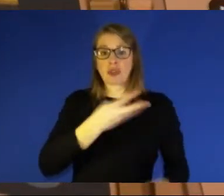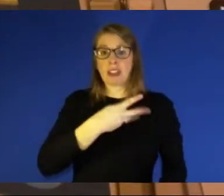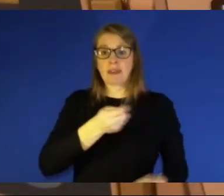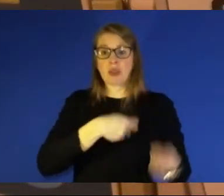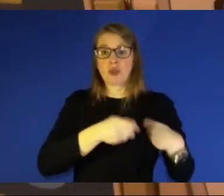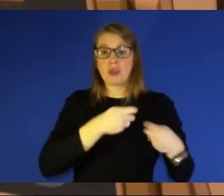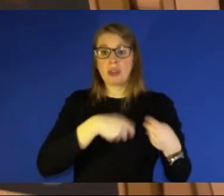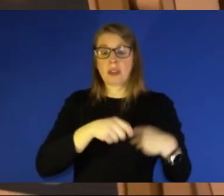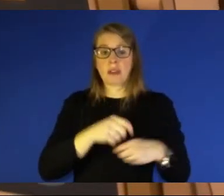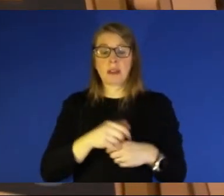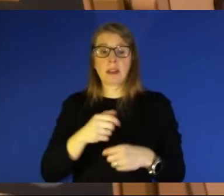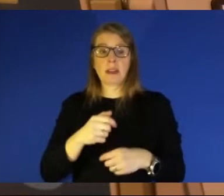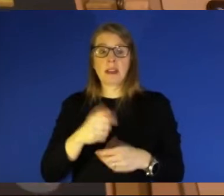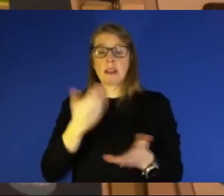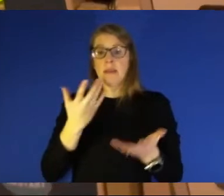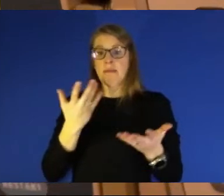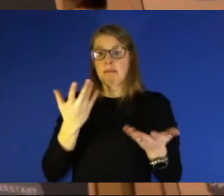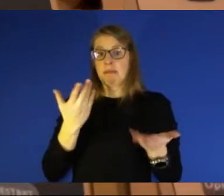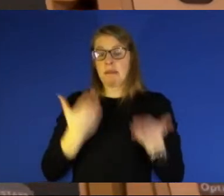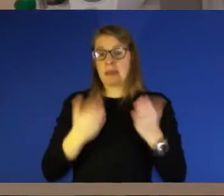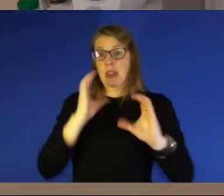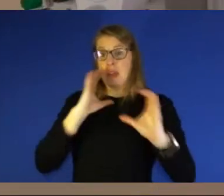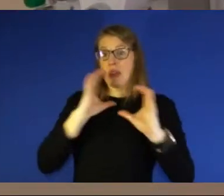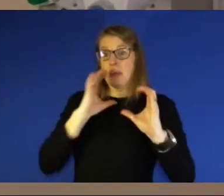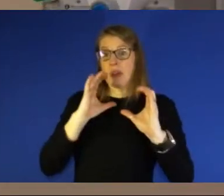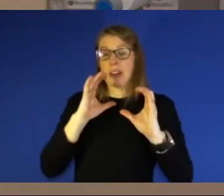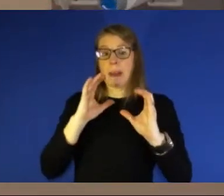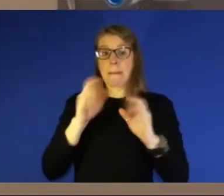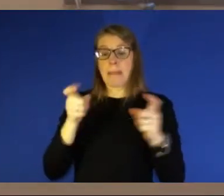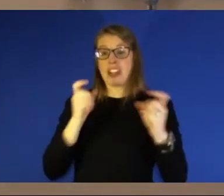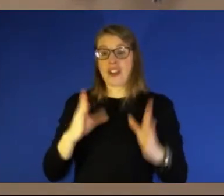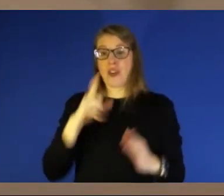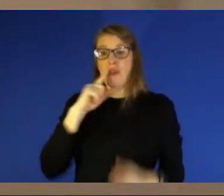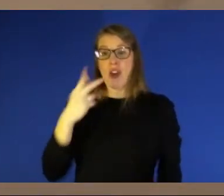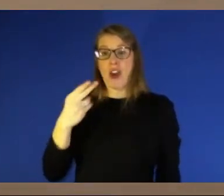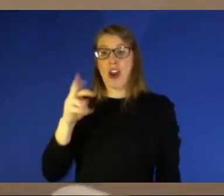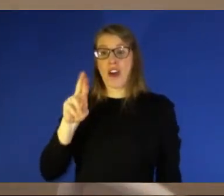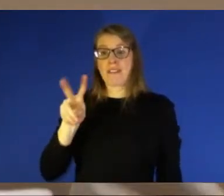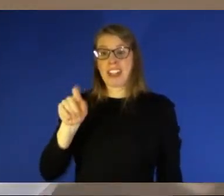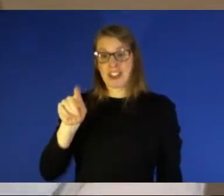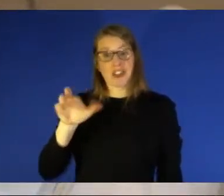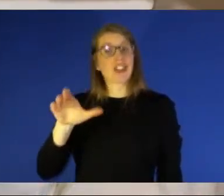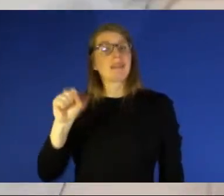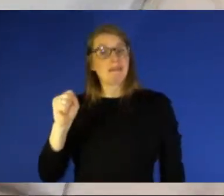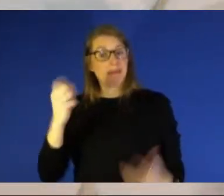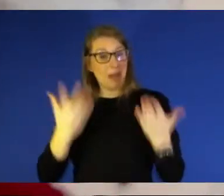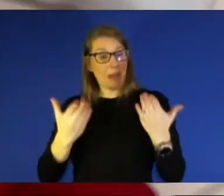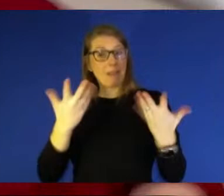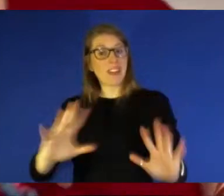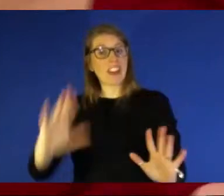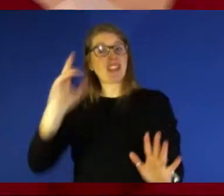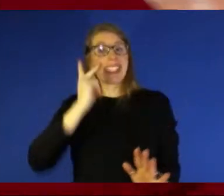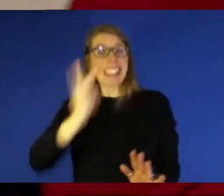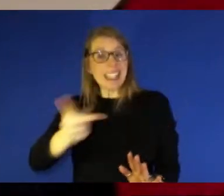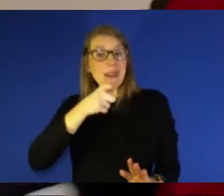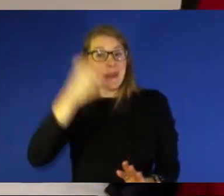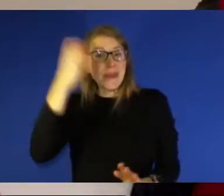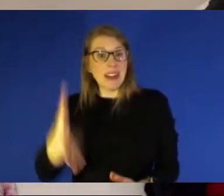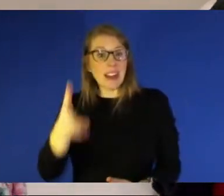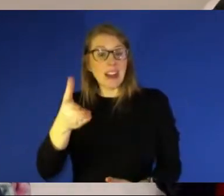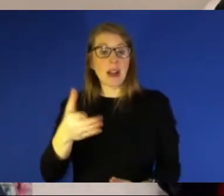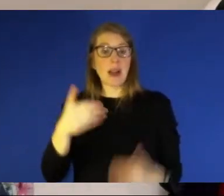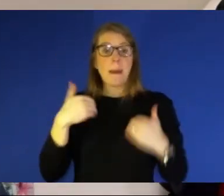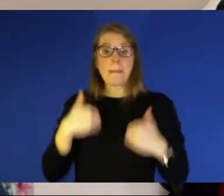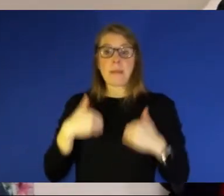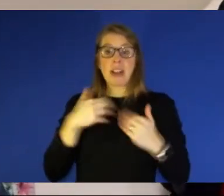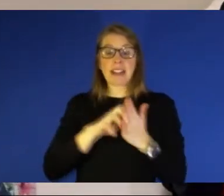also the communications manager for Harvesters, the Community Food Network, and she's a breast cancer survivor. And in full disclosure, she